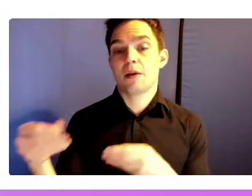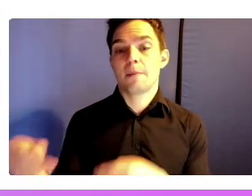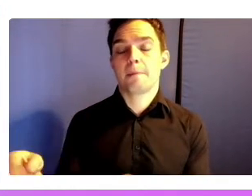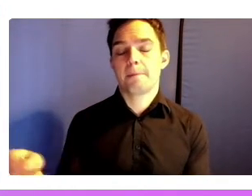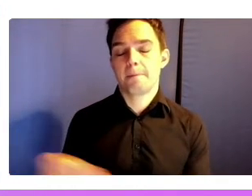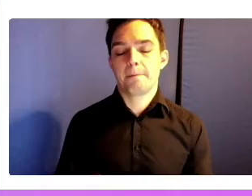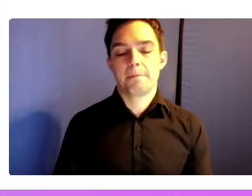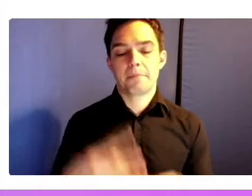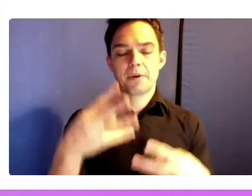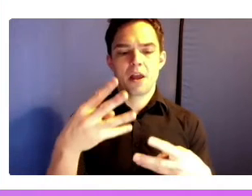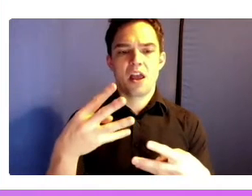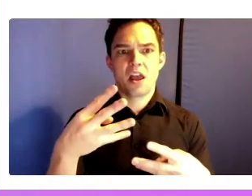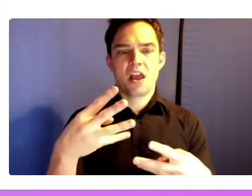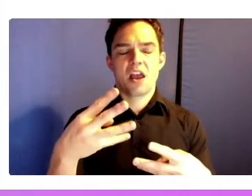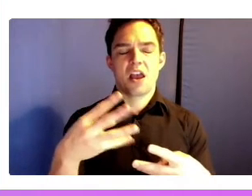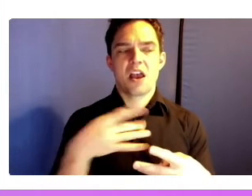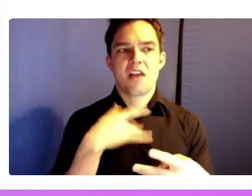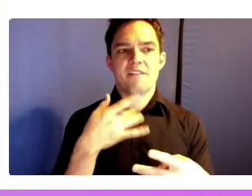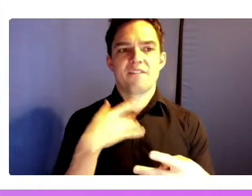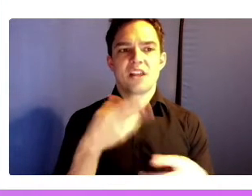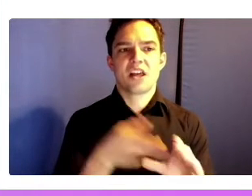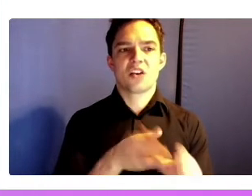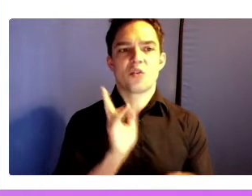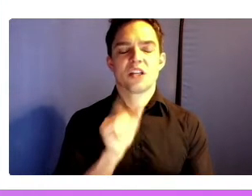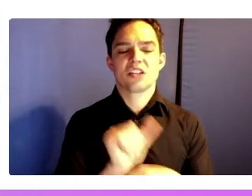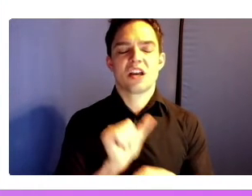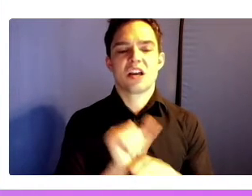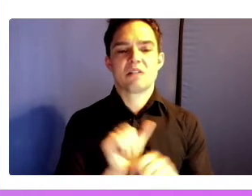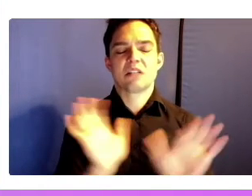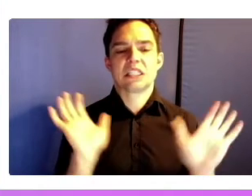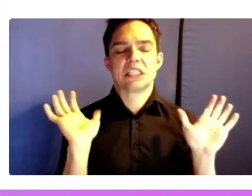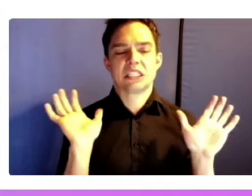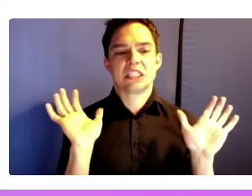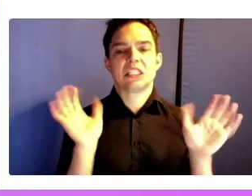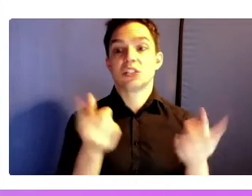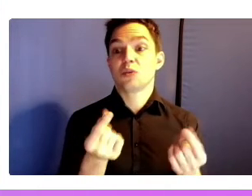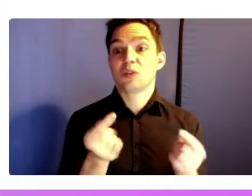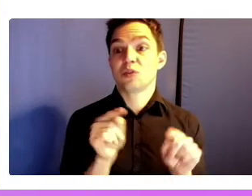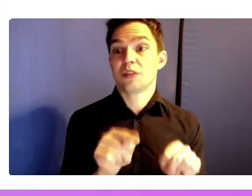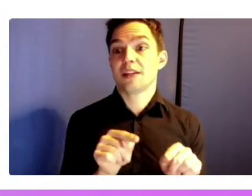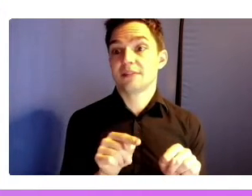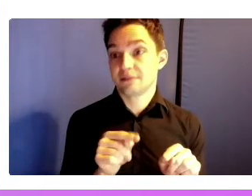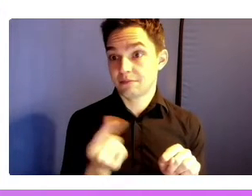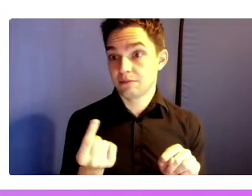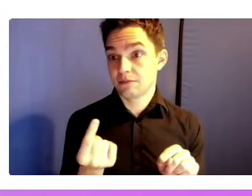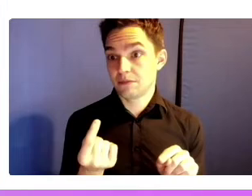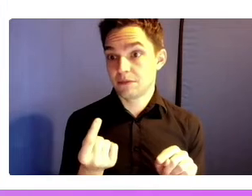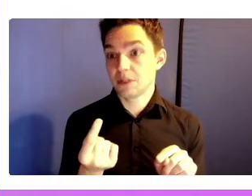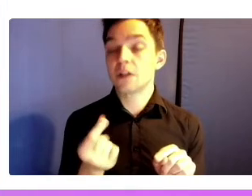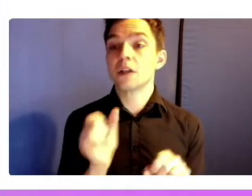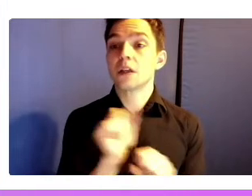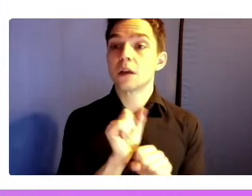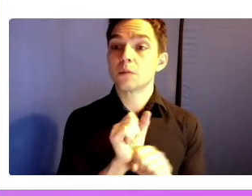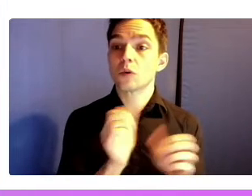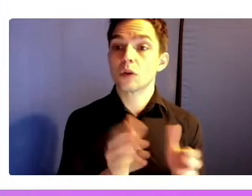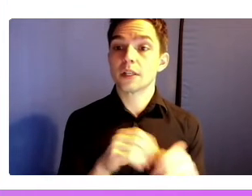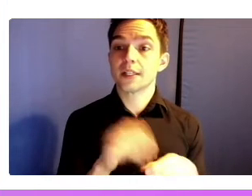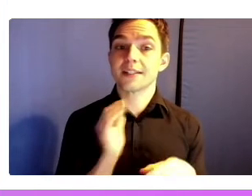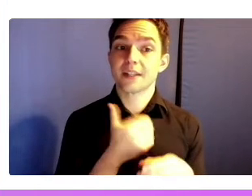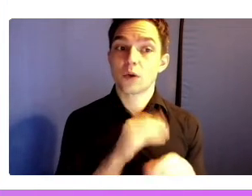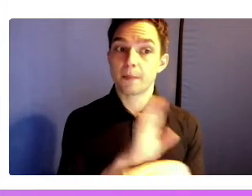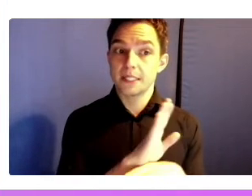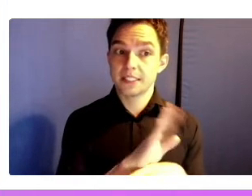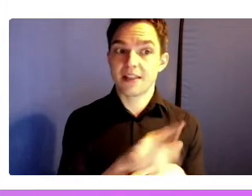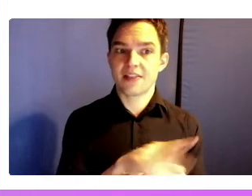literally thought about quitting my job. So what do you do? I think employees in our businesses are feeling